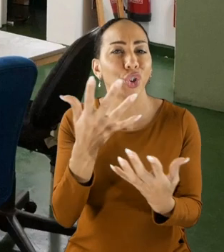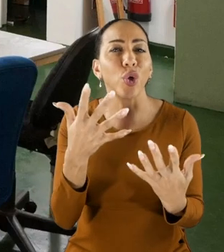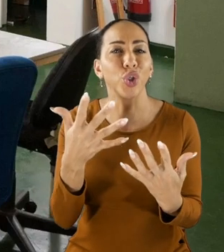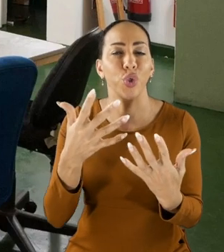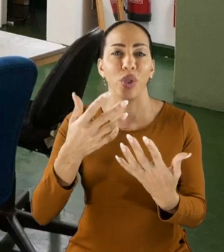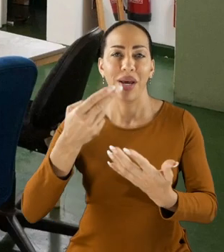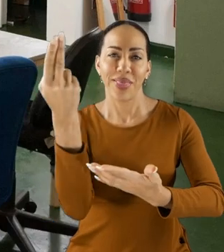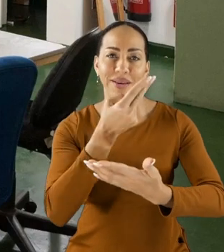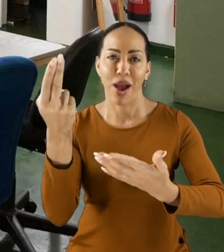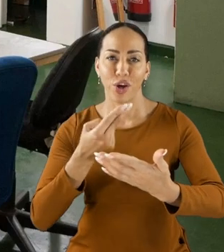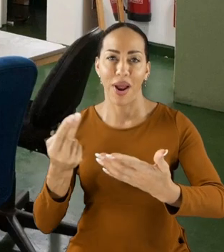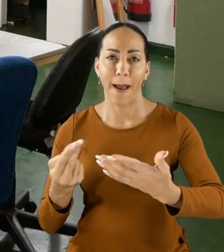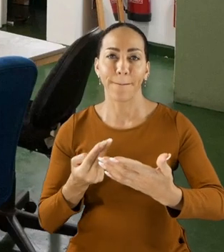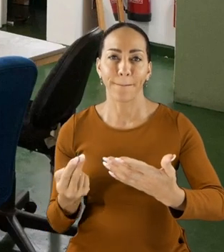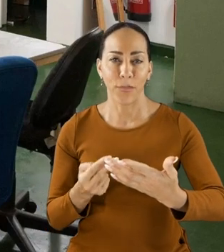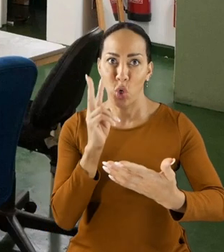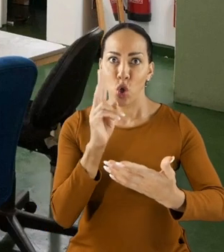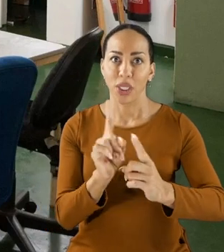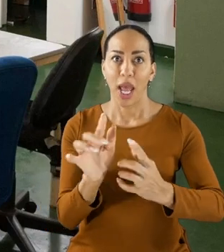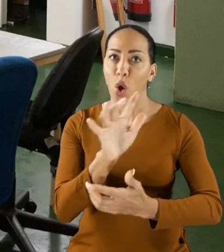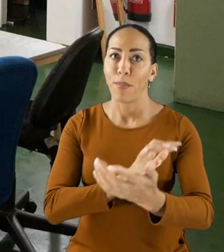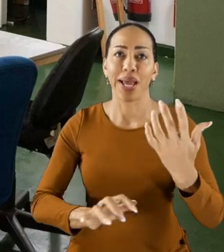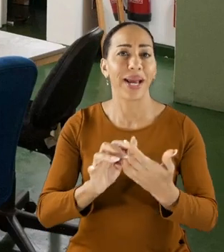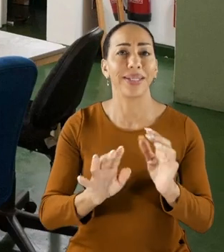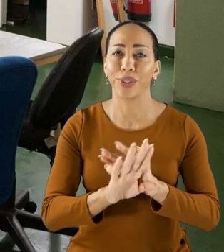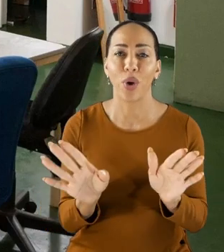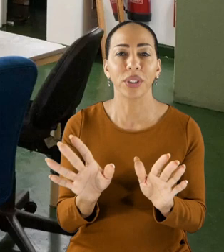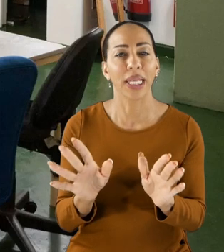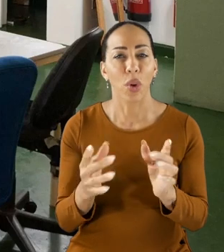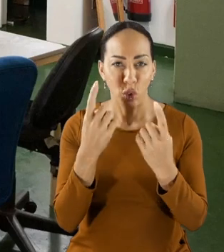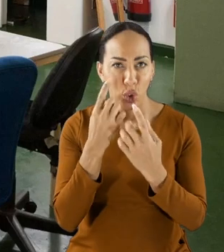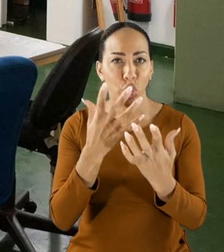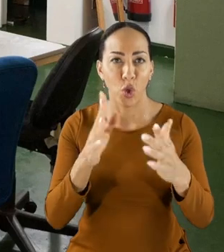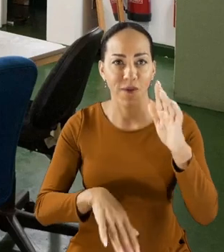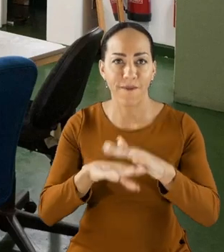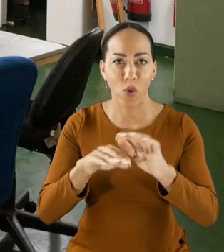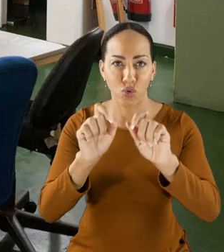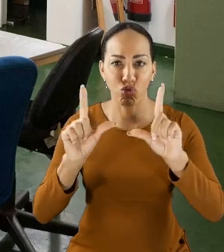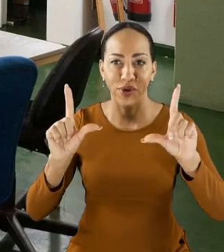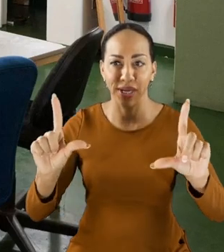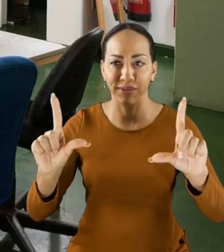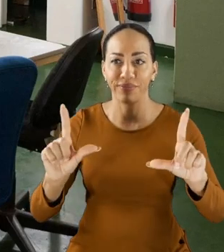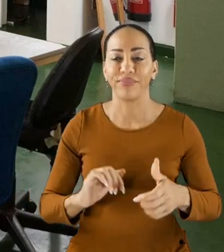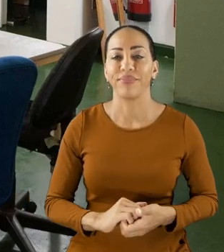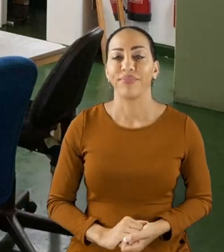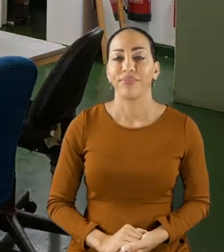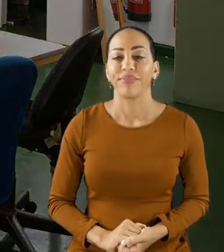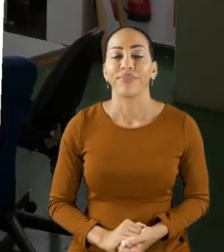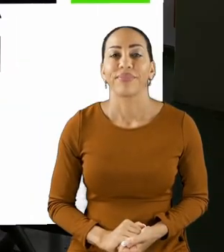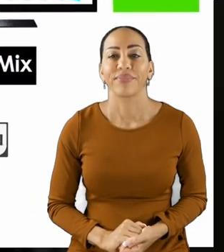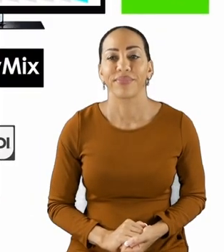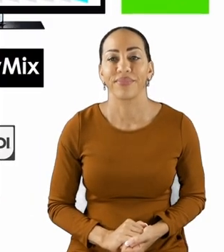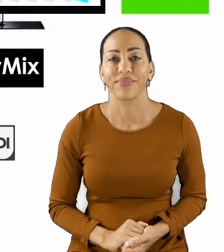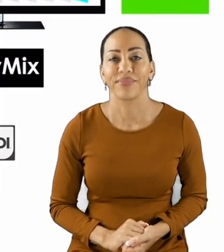this diagram at the beginning. I know it is a bit, it looks complicated. It's not that complicated, really. Let me just show you it full screen again.